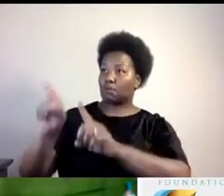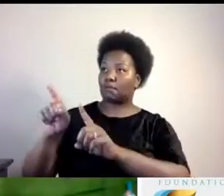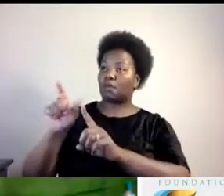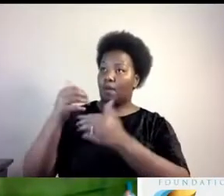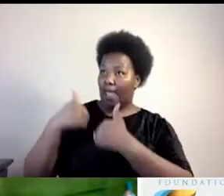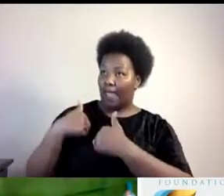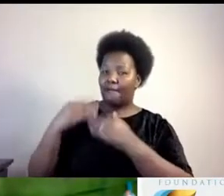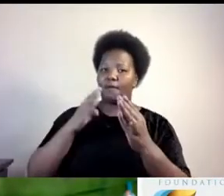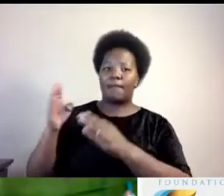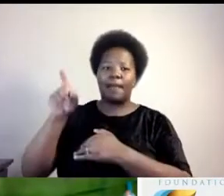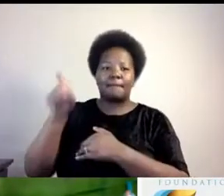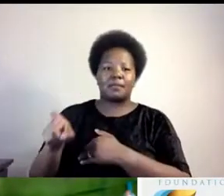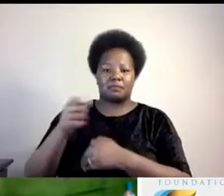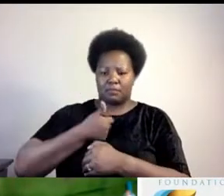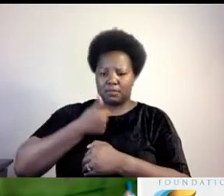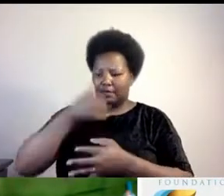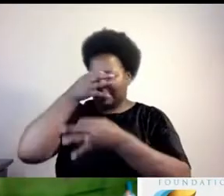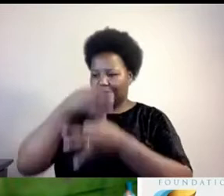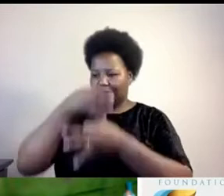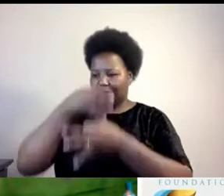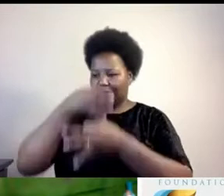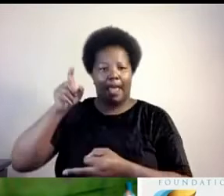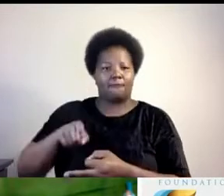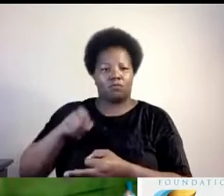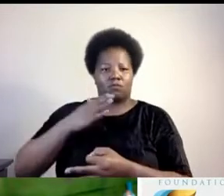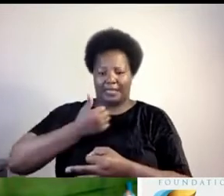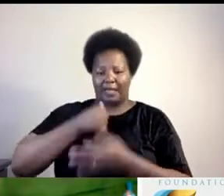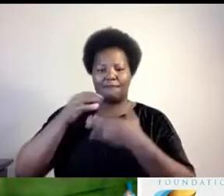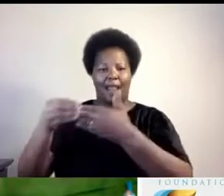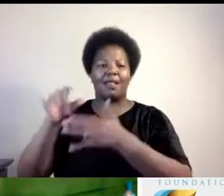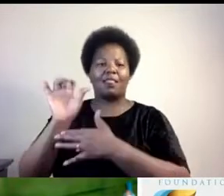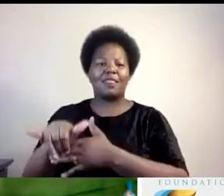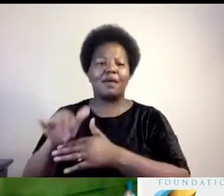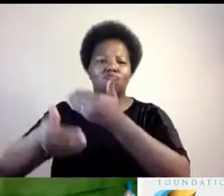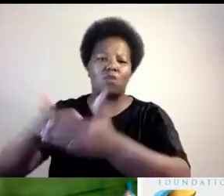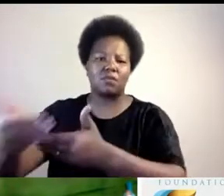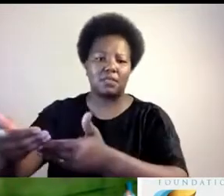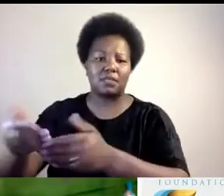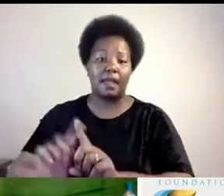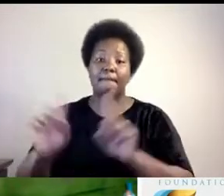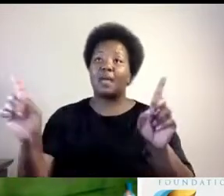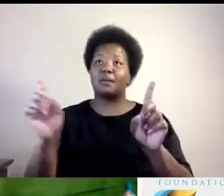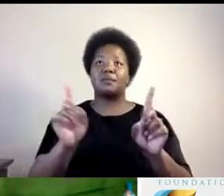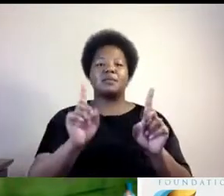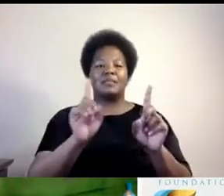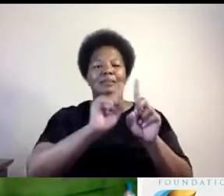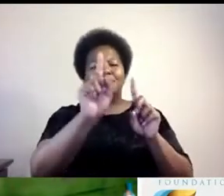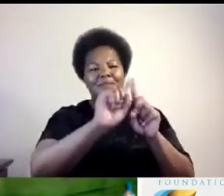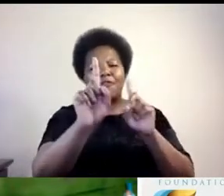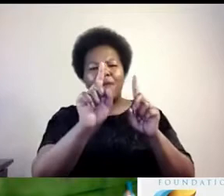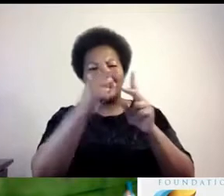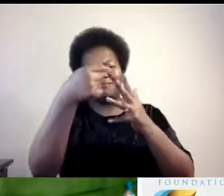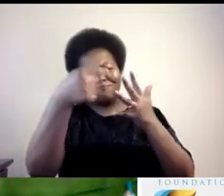to be person-centered, it has to be person-led. But there were still really a lot of aspects to the program